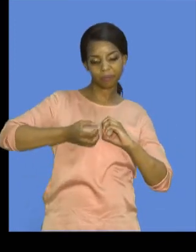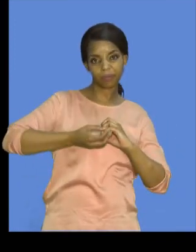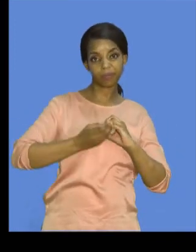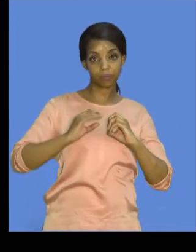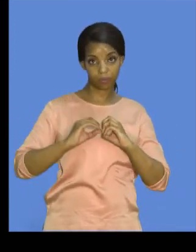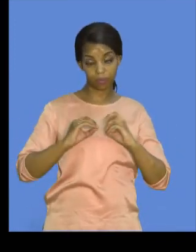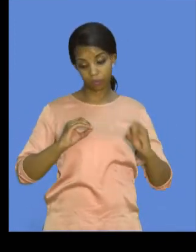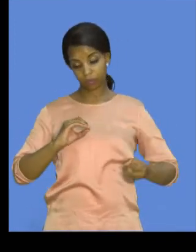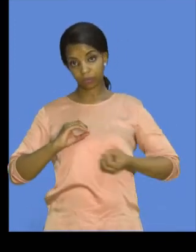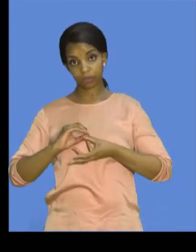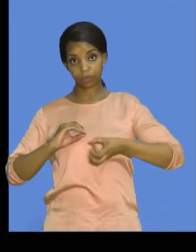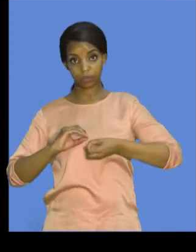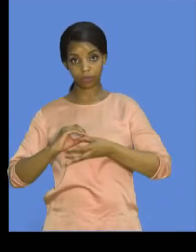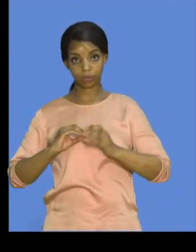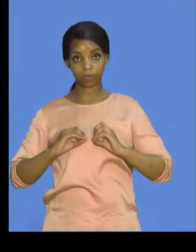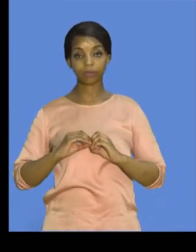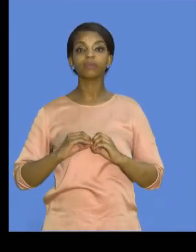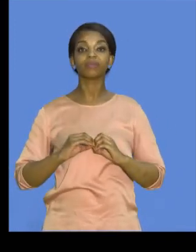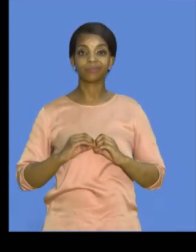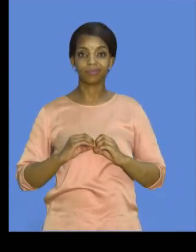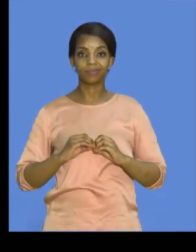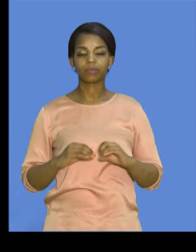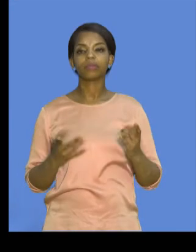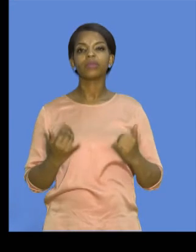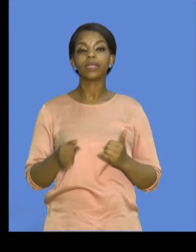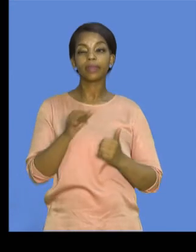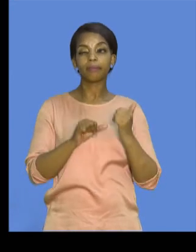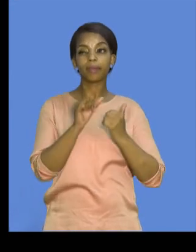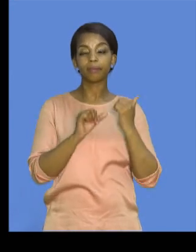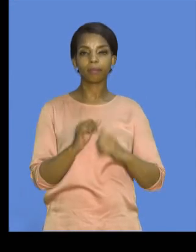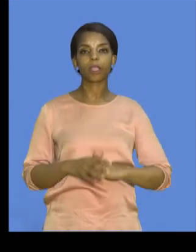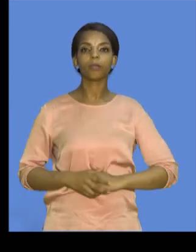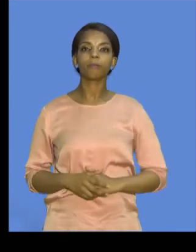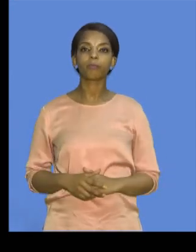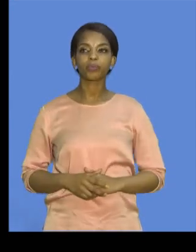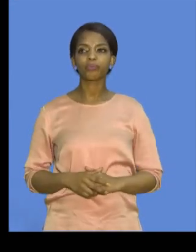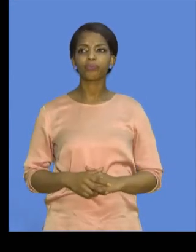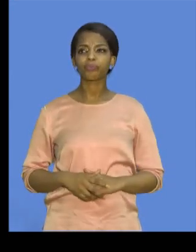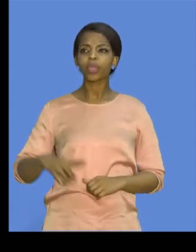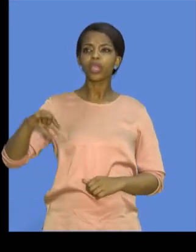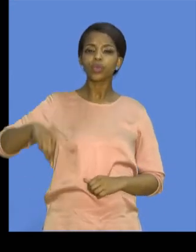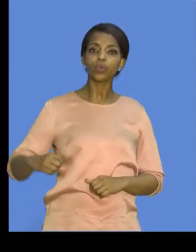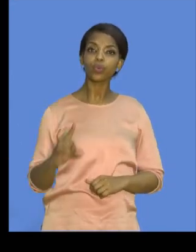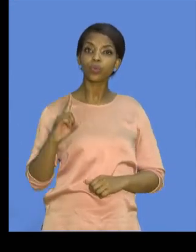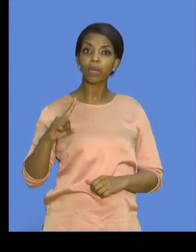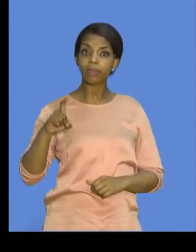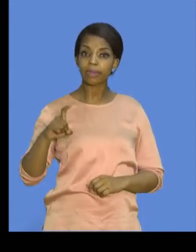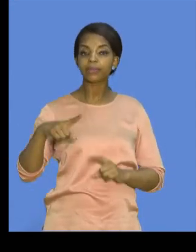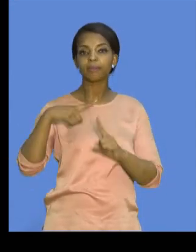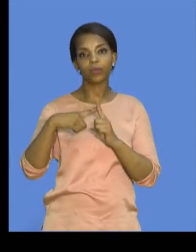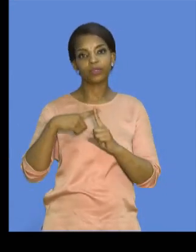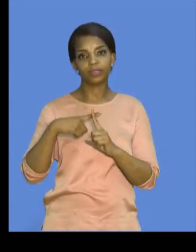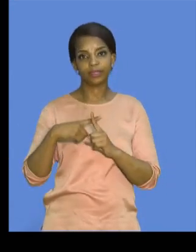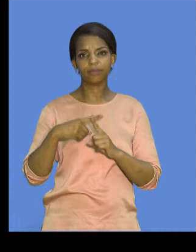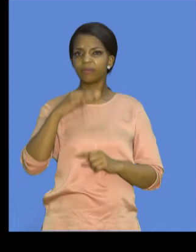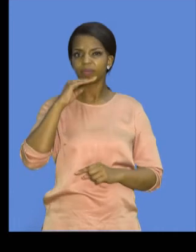here, it's very important, if we can quickly go back to that, Q1 is positive. What does it mean? Q1